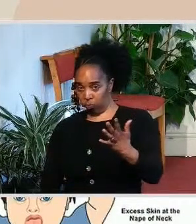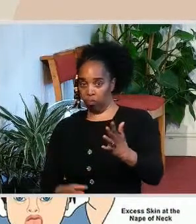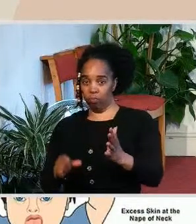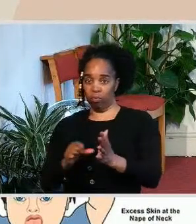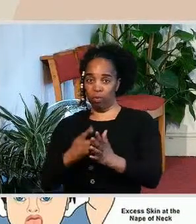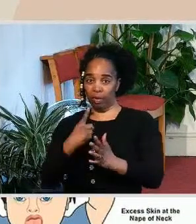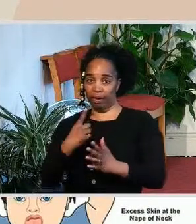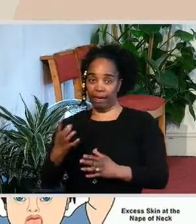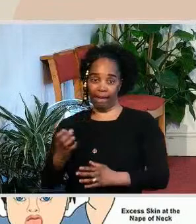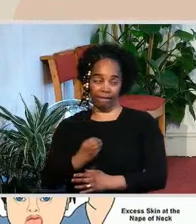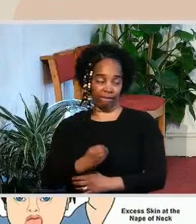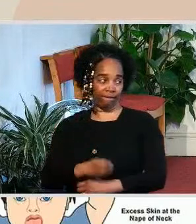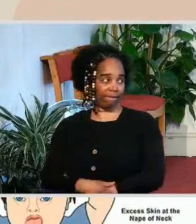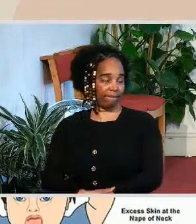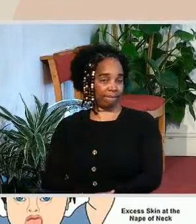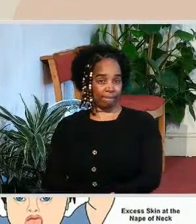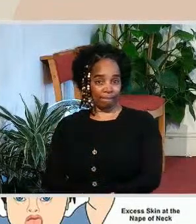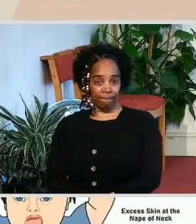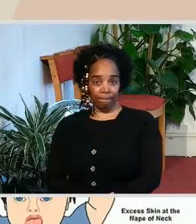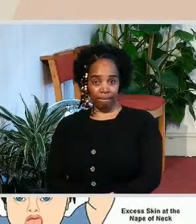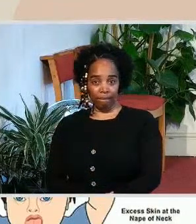sometimes, and